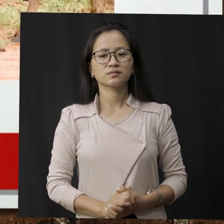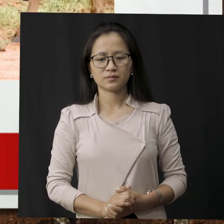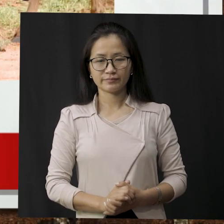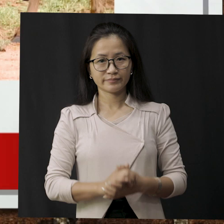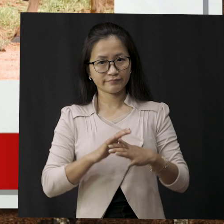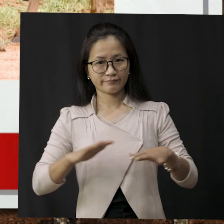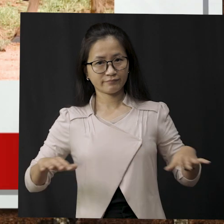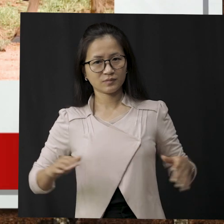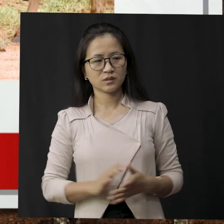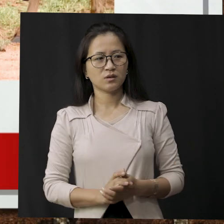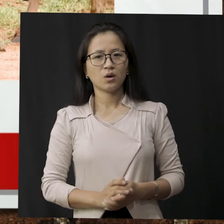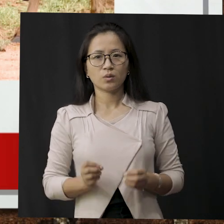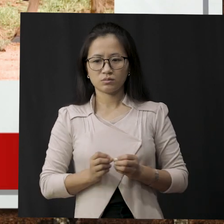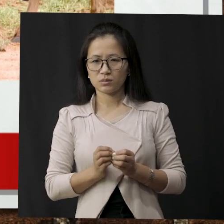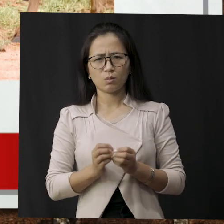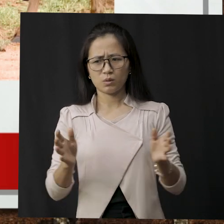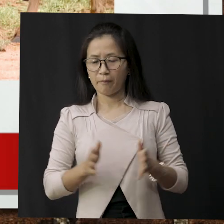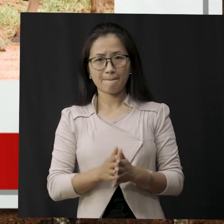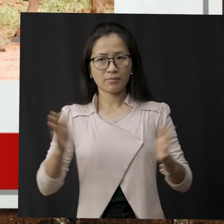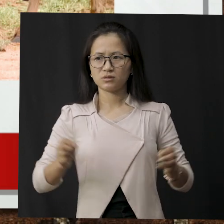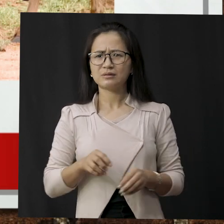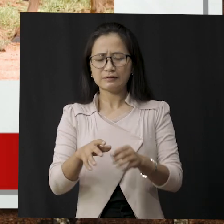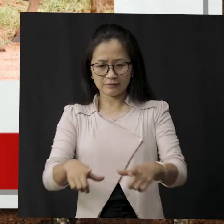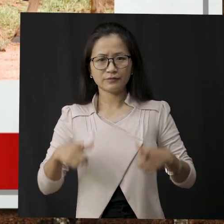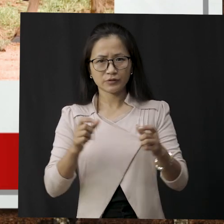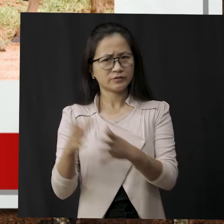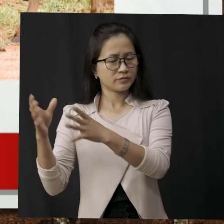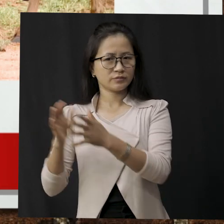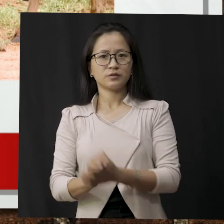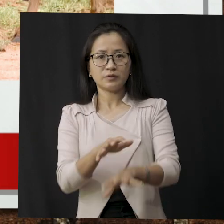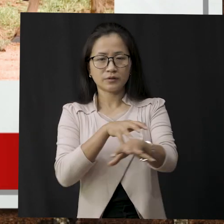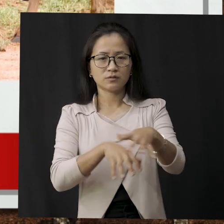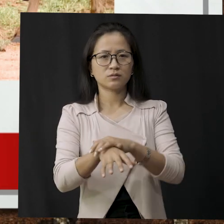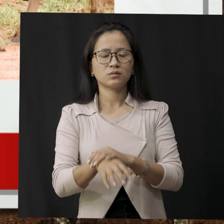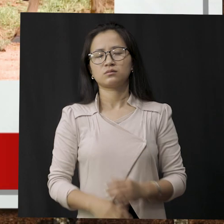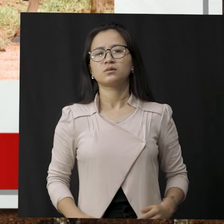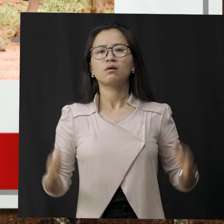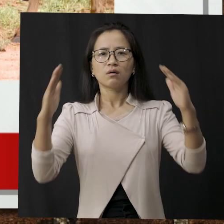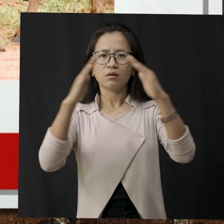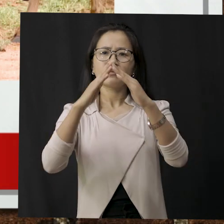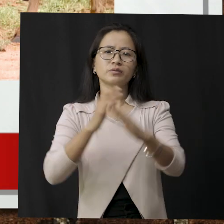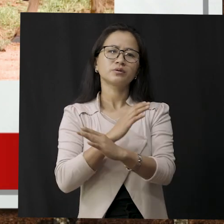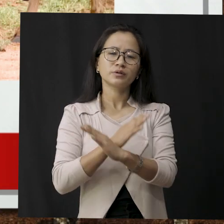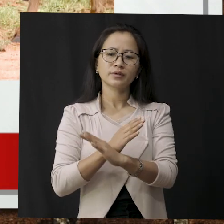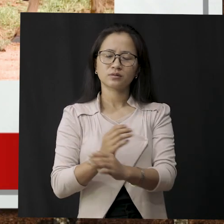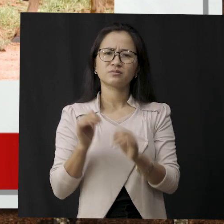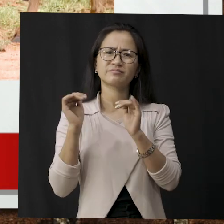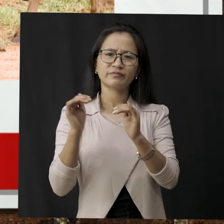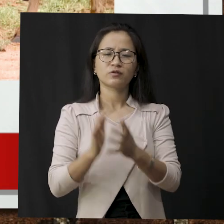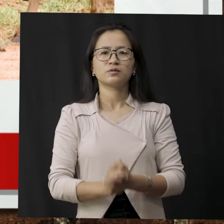Now students, these are wild animals, okay? So house protect us from wild and